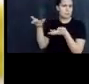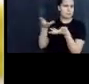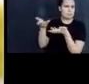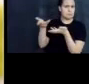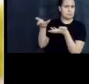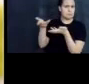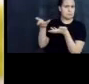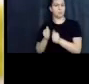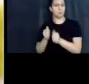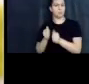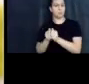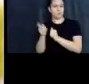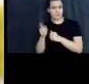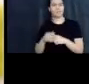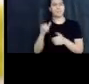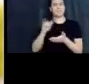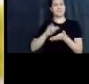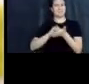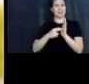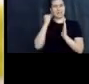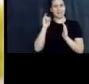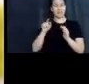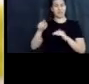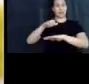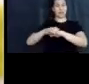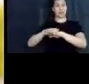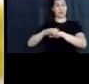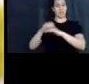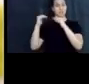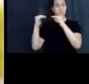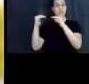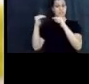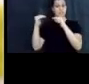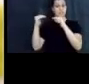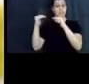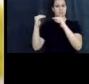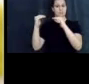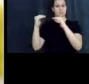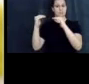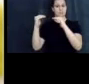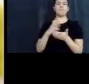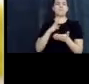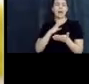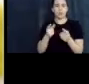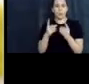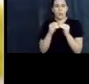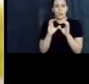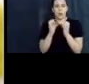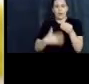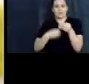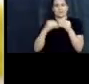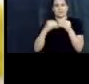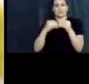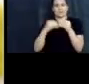course load to not do very well. We don't want that to happen to you. We want to make sure that you're in the right place where you need to be to gain like a